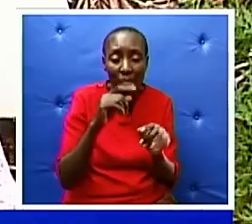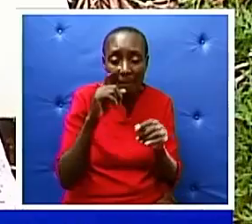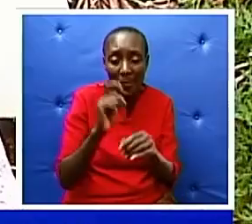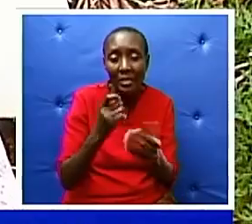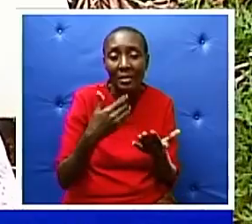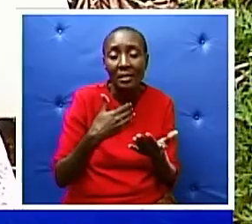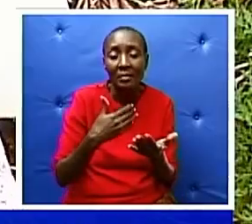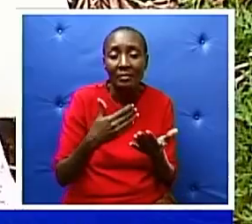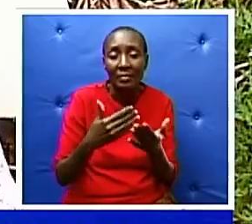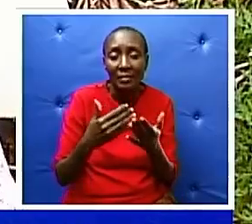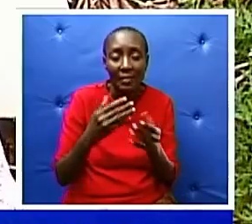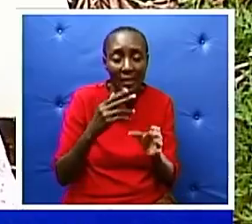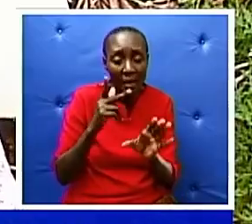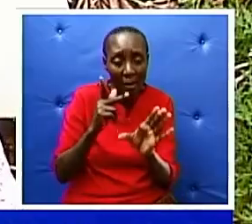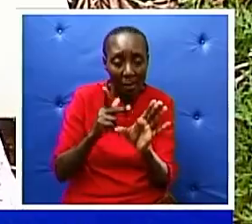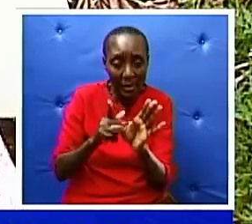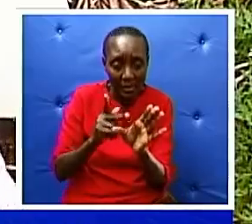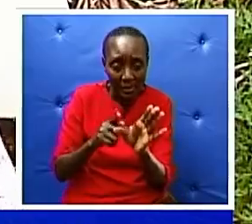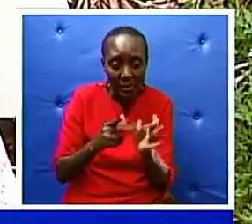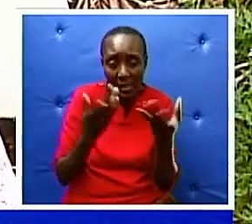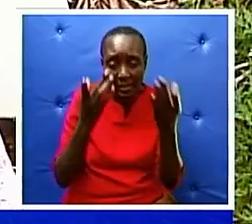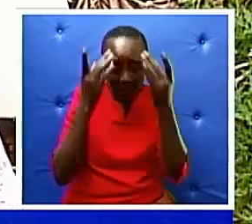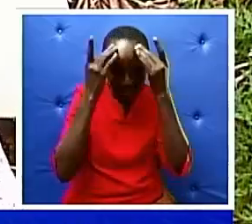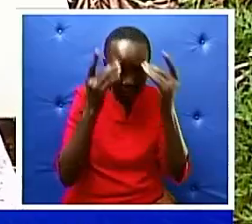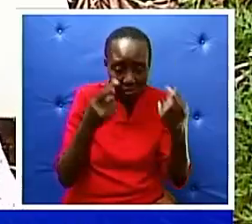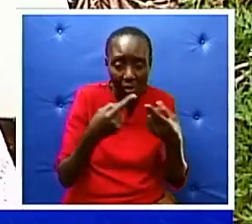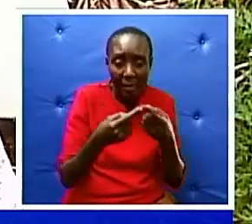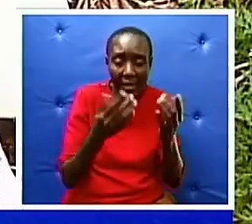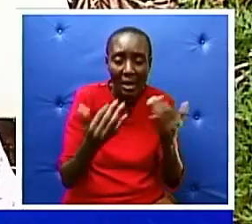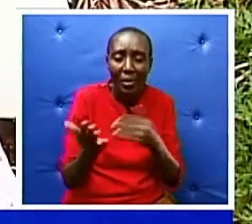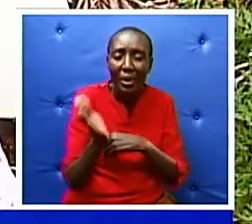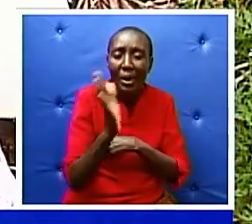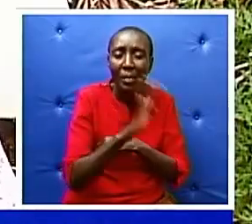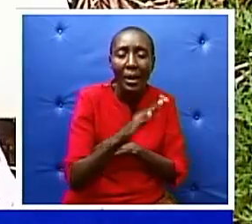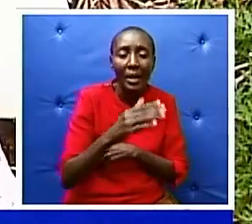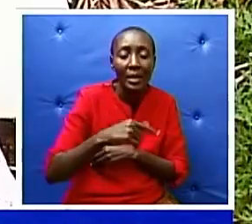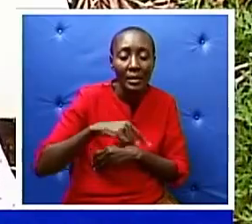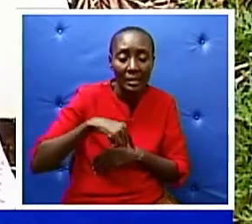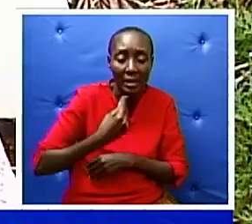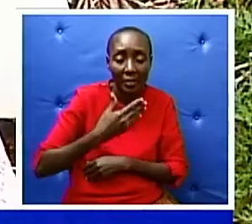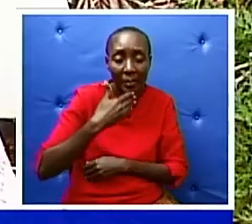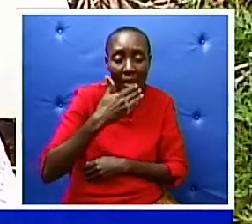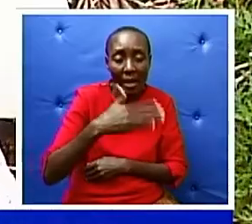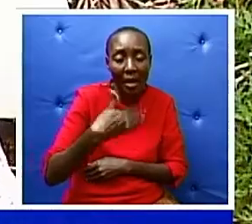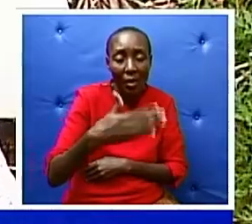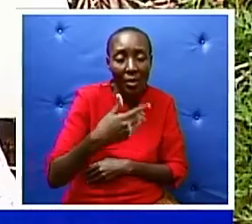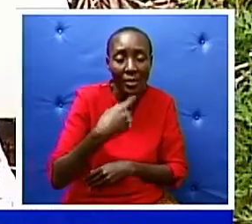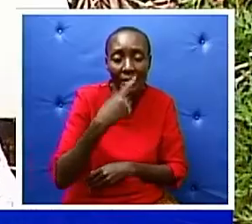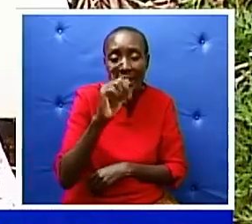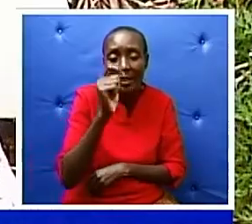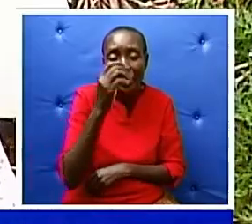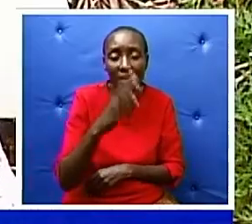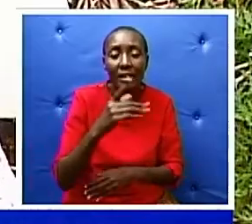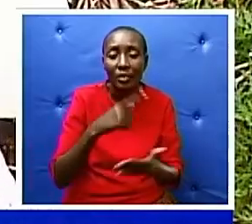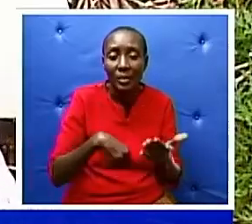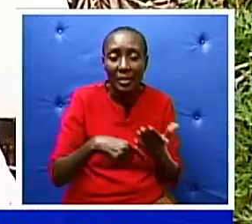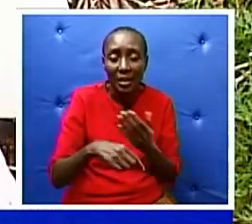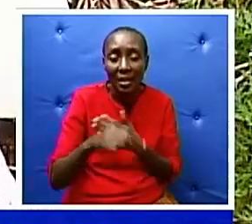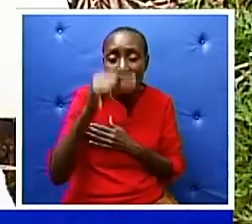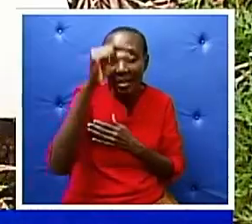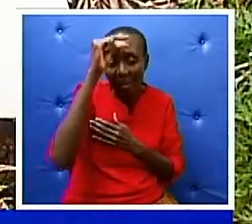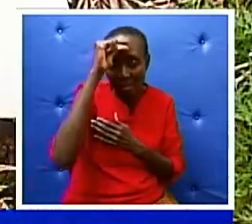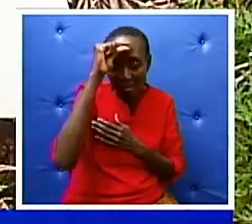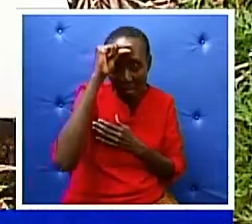that. But where we always come back, and what I always tell Kenyans, is the government is a set of